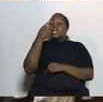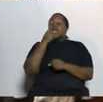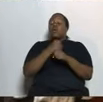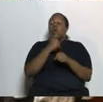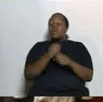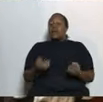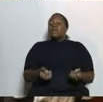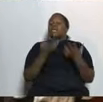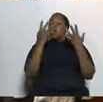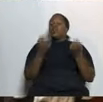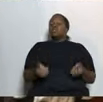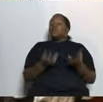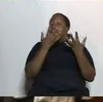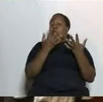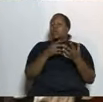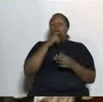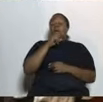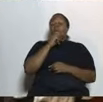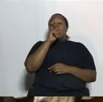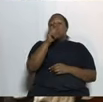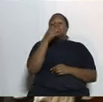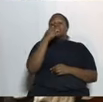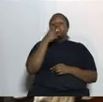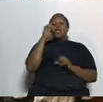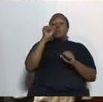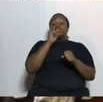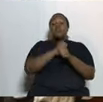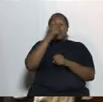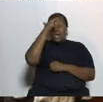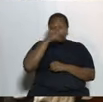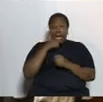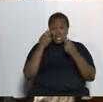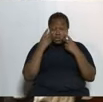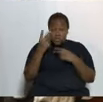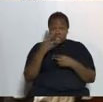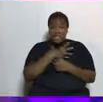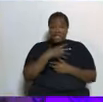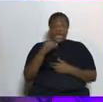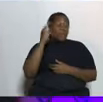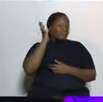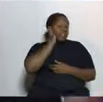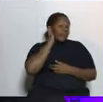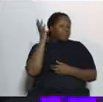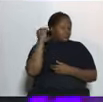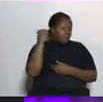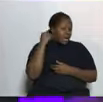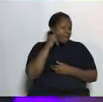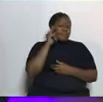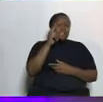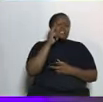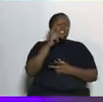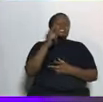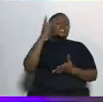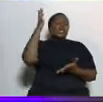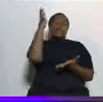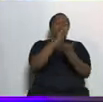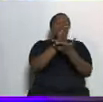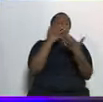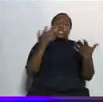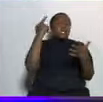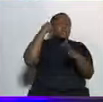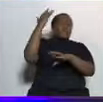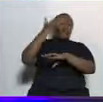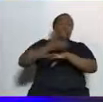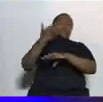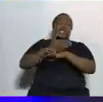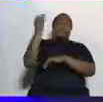He claimed that he could to make blind see and ear hear. This is the typical thing of the cults. You have a person that claims